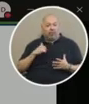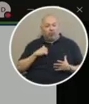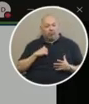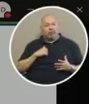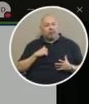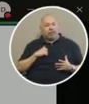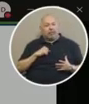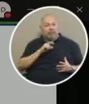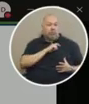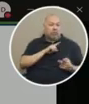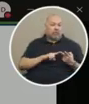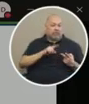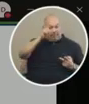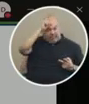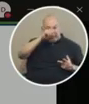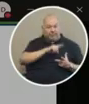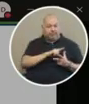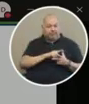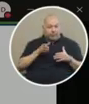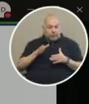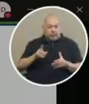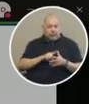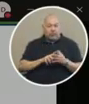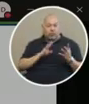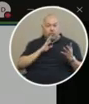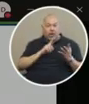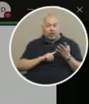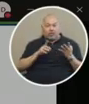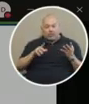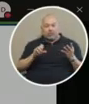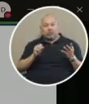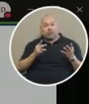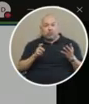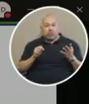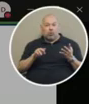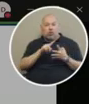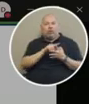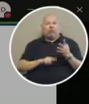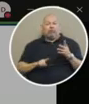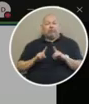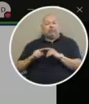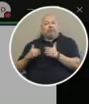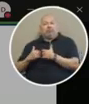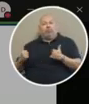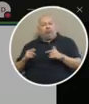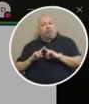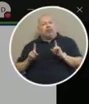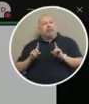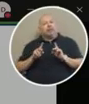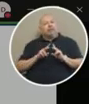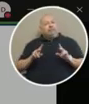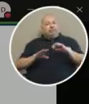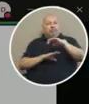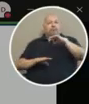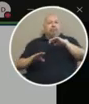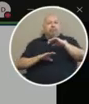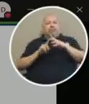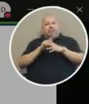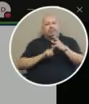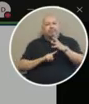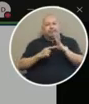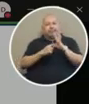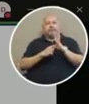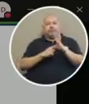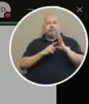be police, fire, streets, water and sewer. Water and sewer is a separate department, but these are the basic core